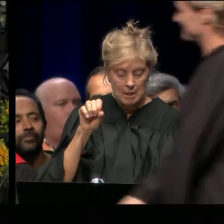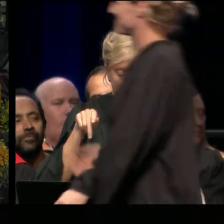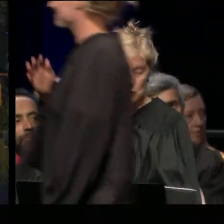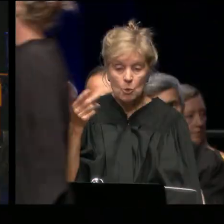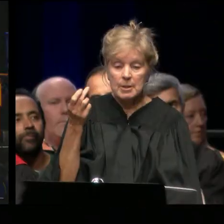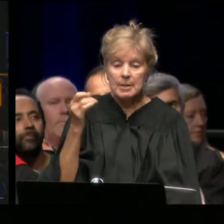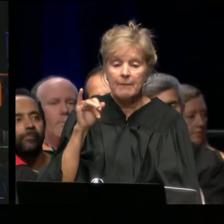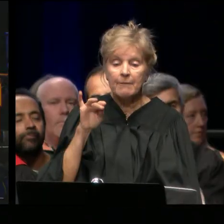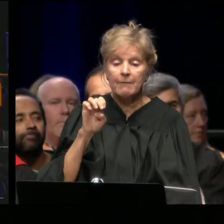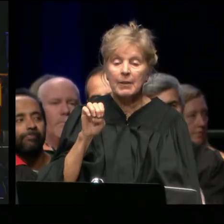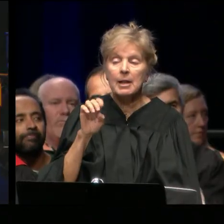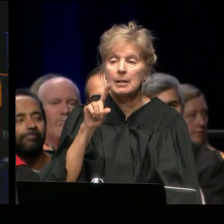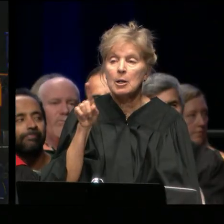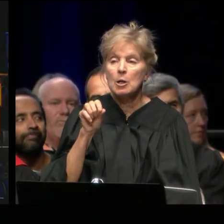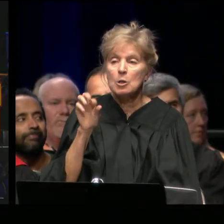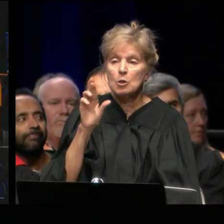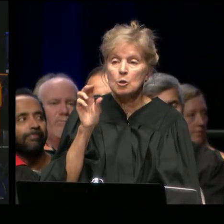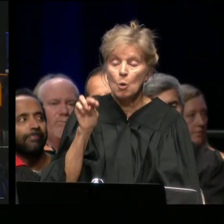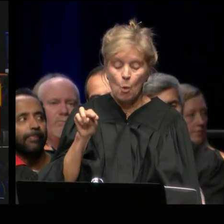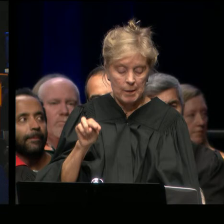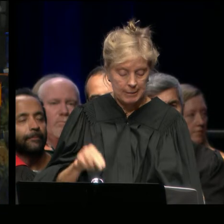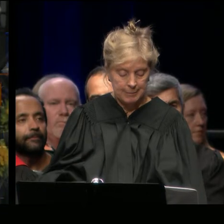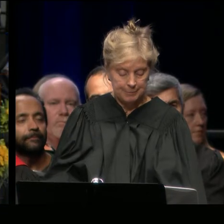Josephine Zorn.